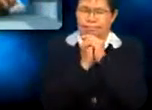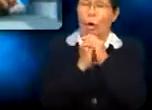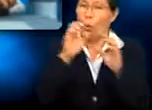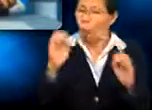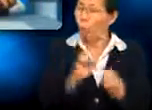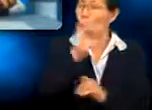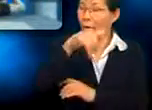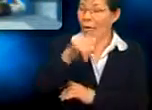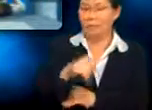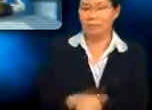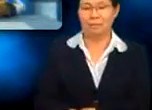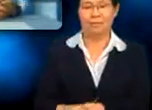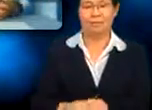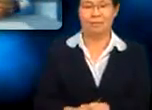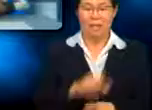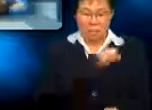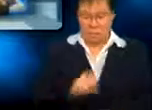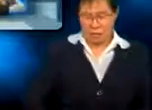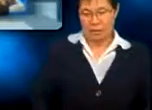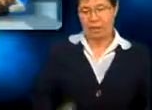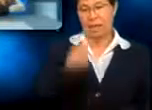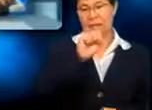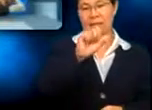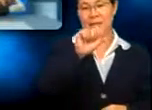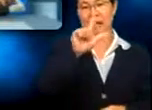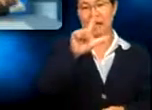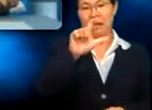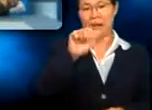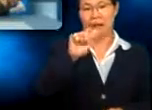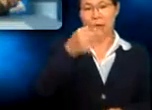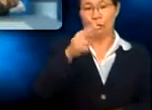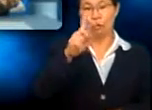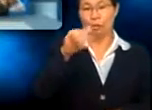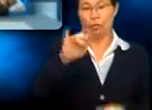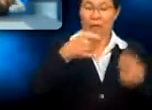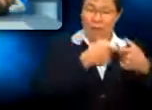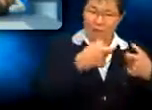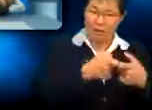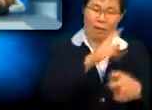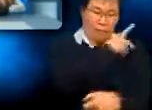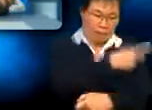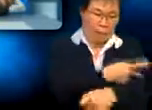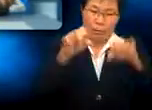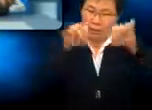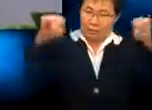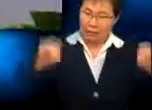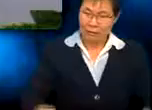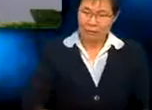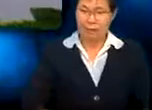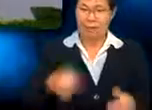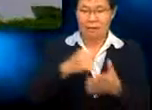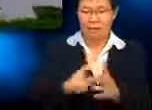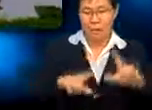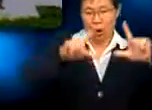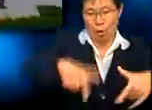Oh yes, the Sultan Salahuddin Abdul Aziz Electric Power Station. It